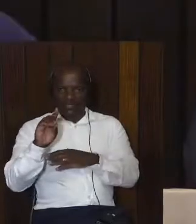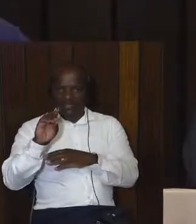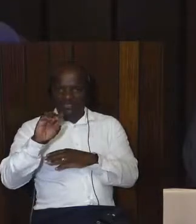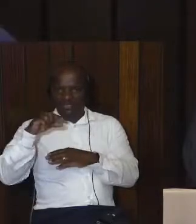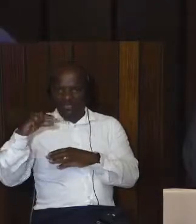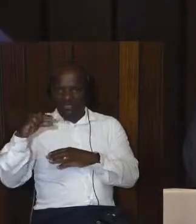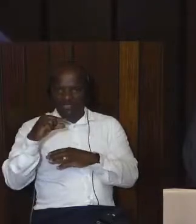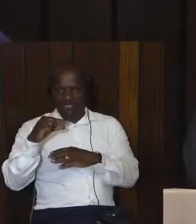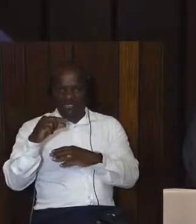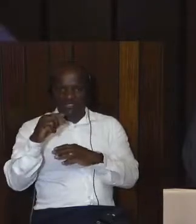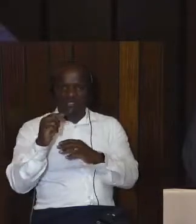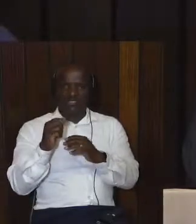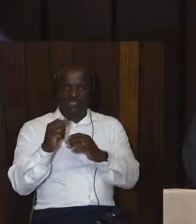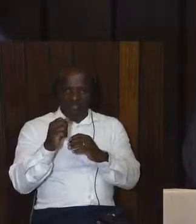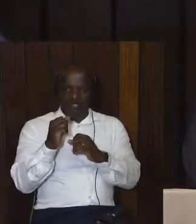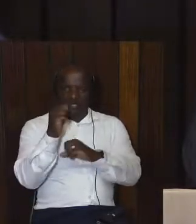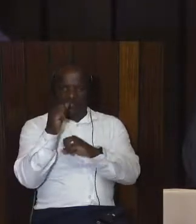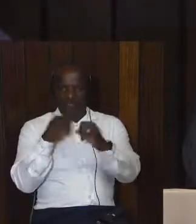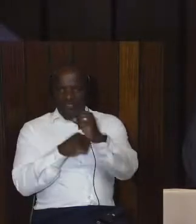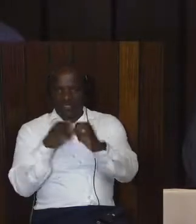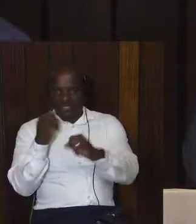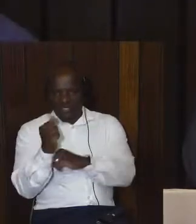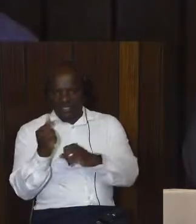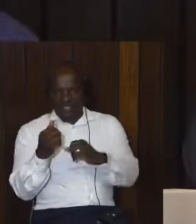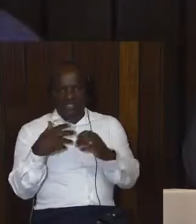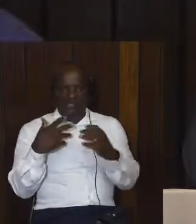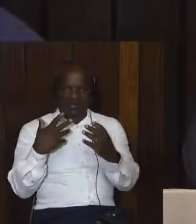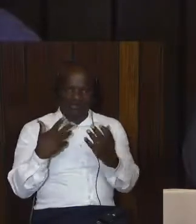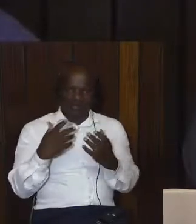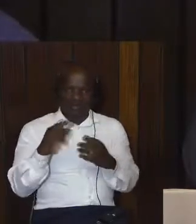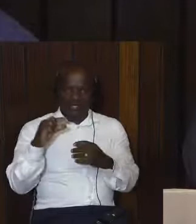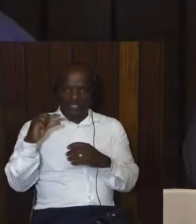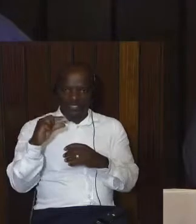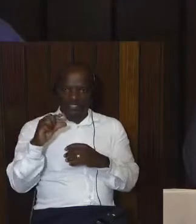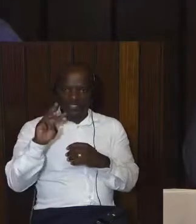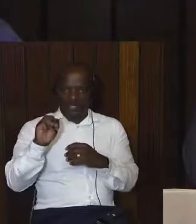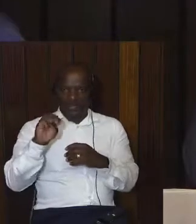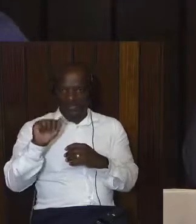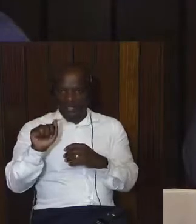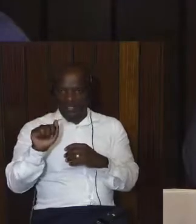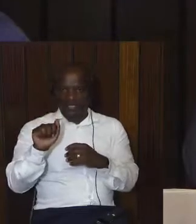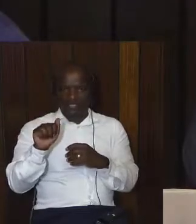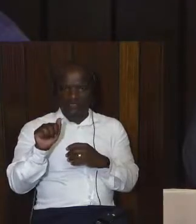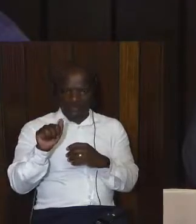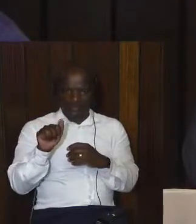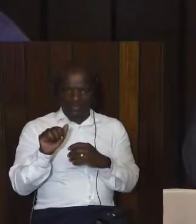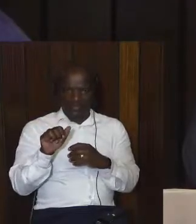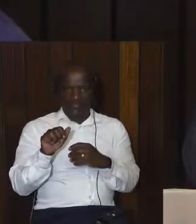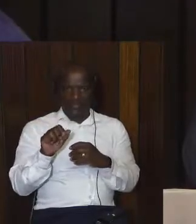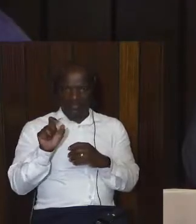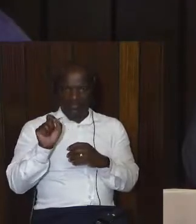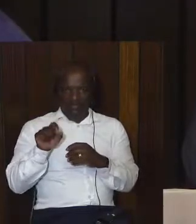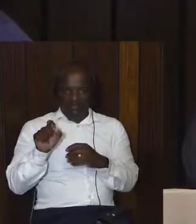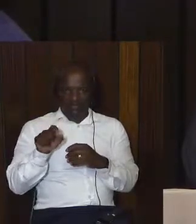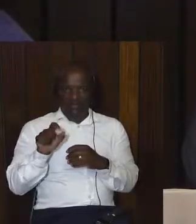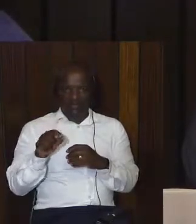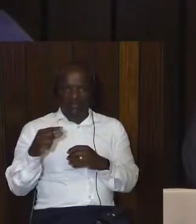and G-Fleet, and also GMA, because particularly GMA has answered most of